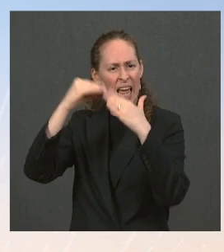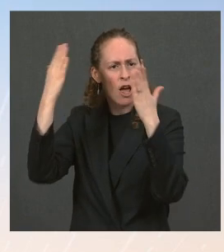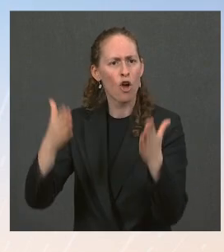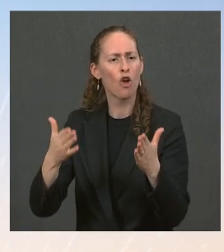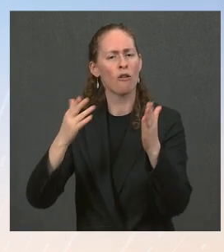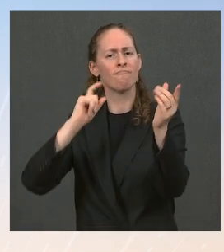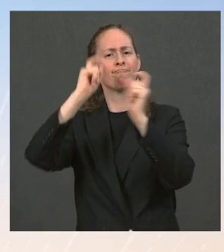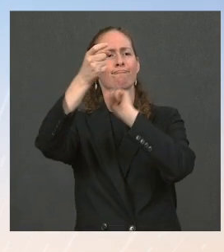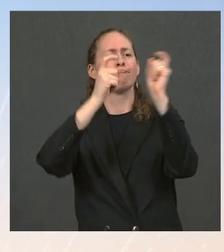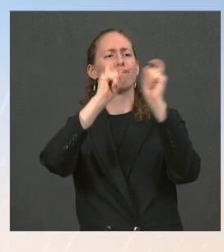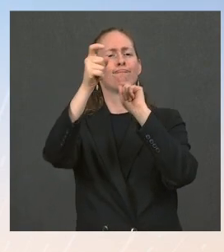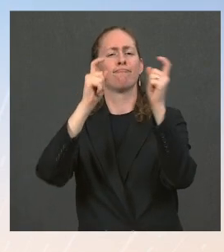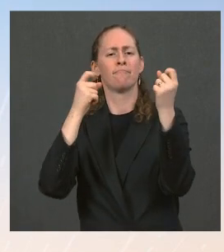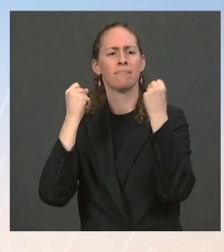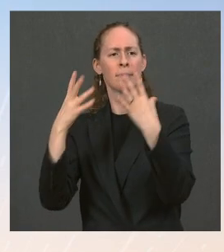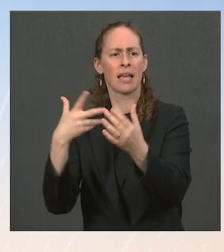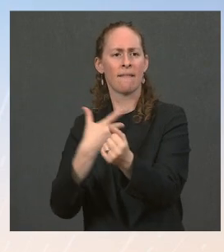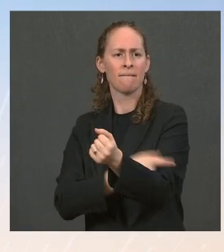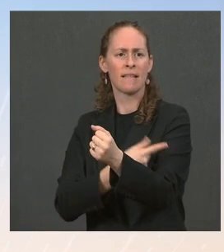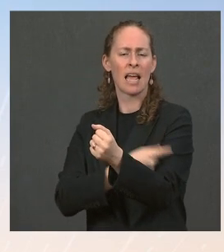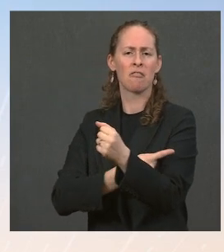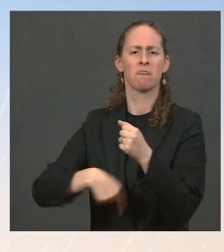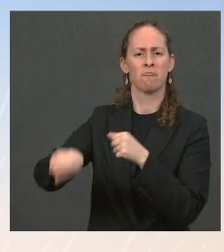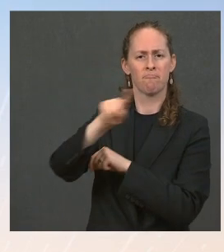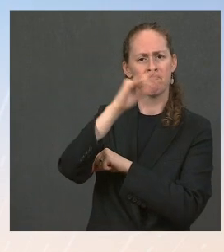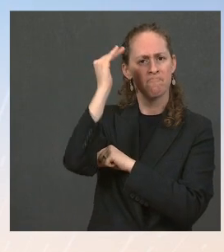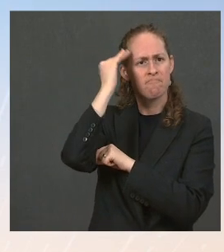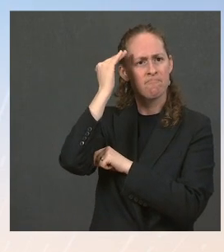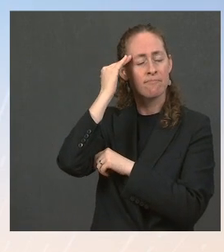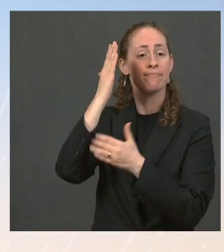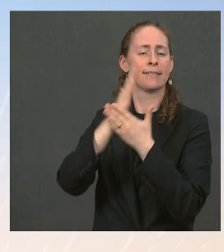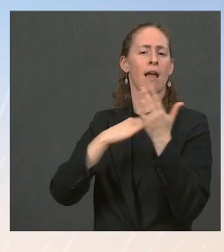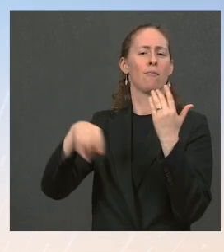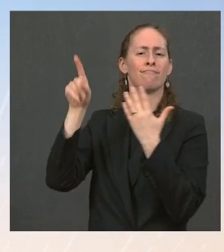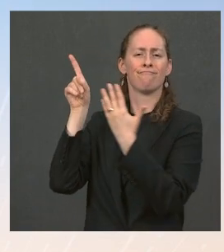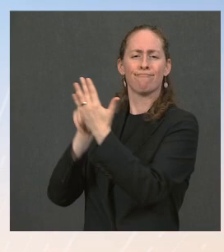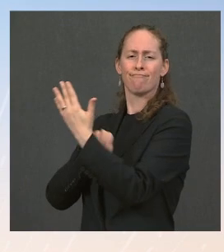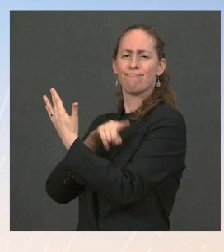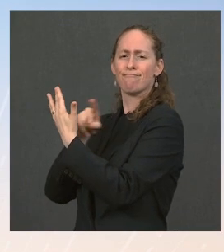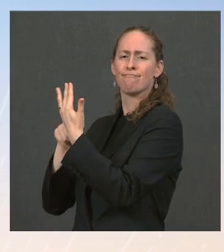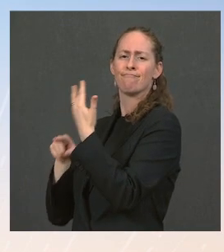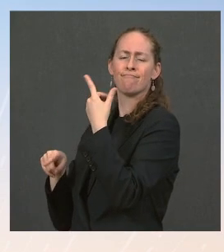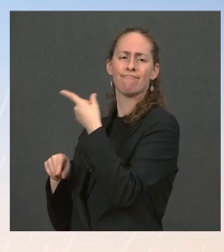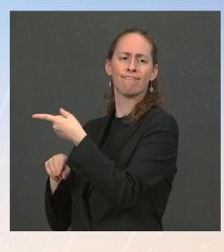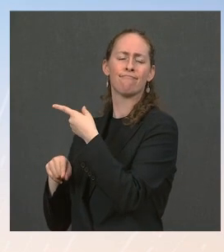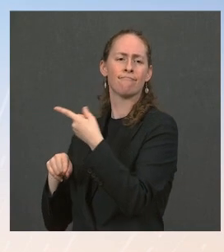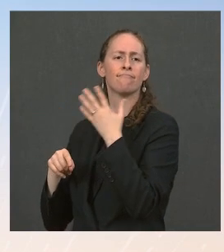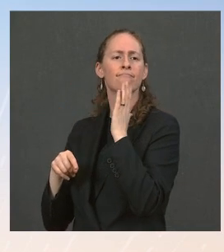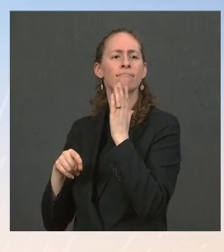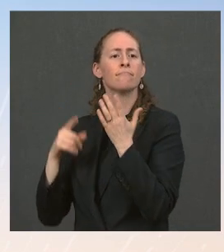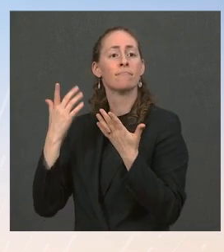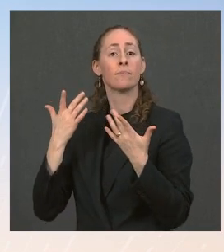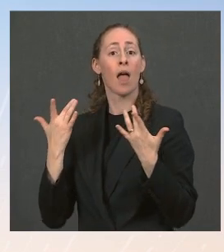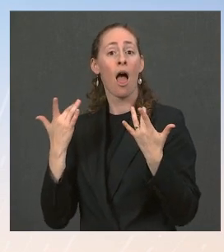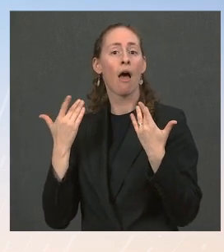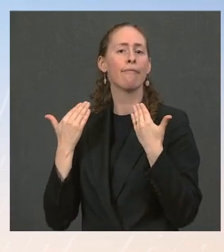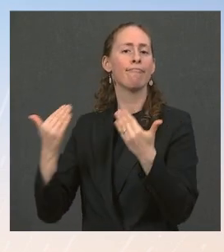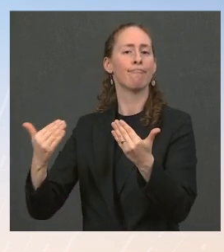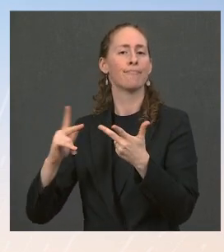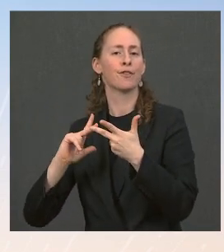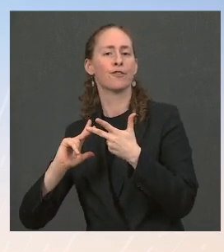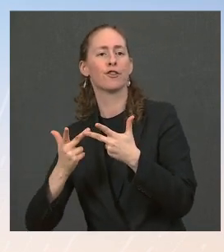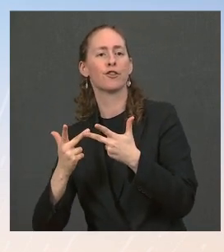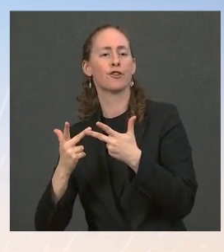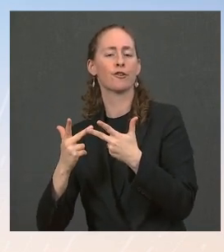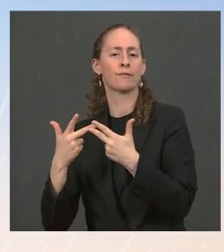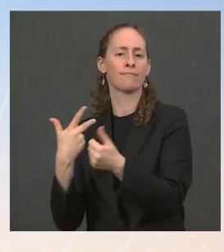but as you well know, there is criticism of the U.S. for the prospect of booster shots, a third shot in many cases